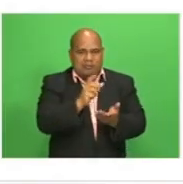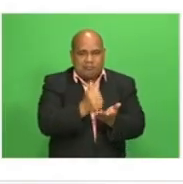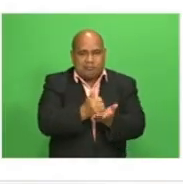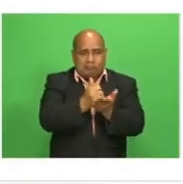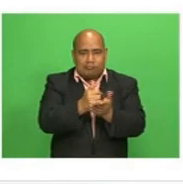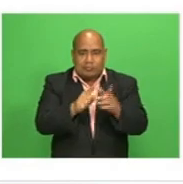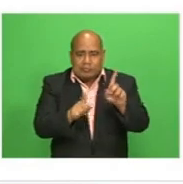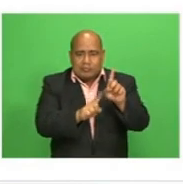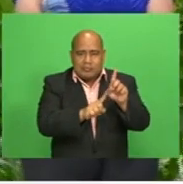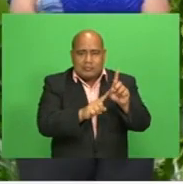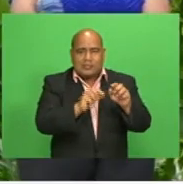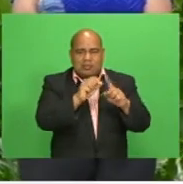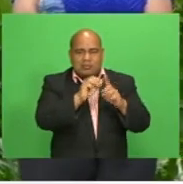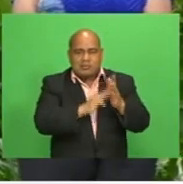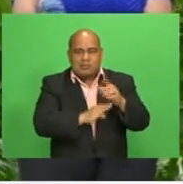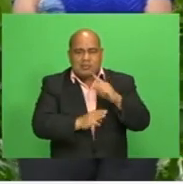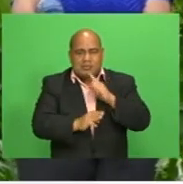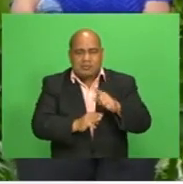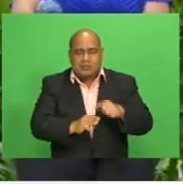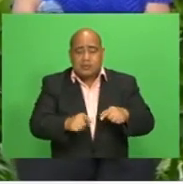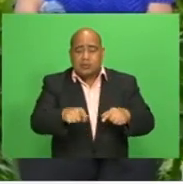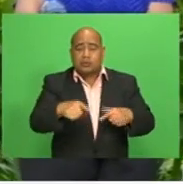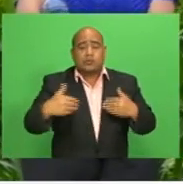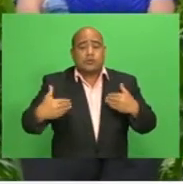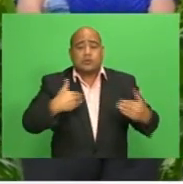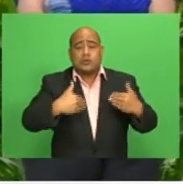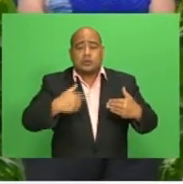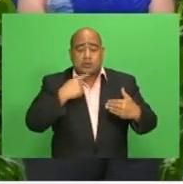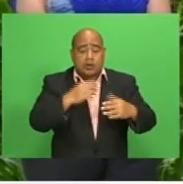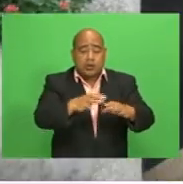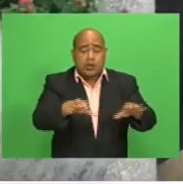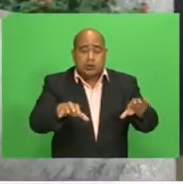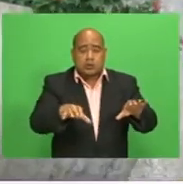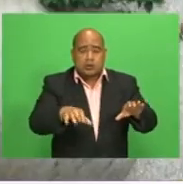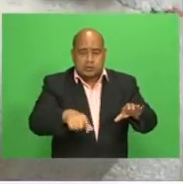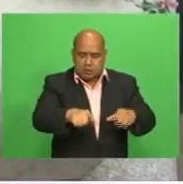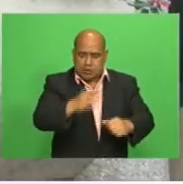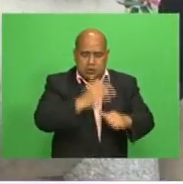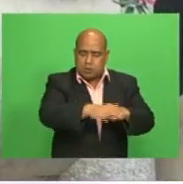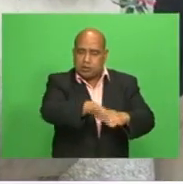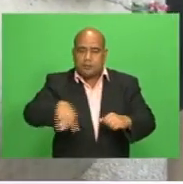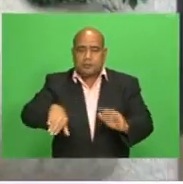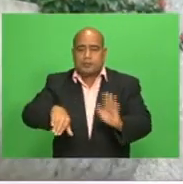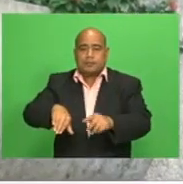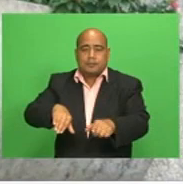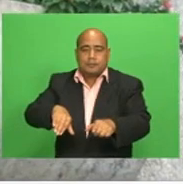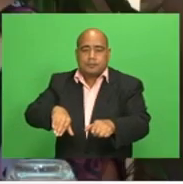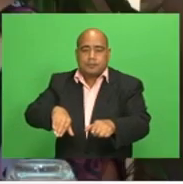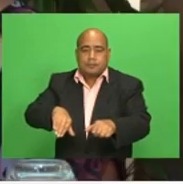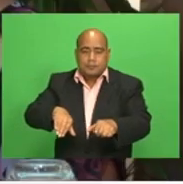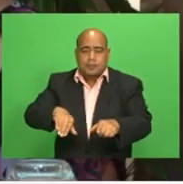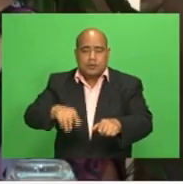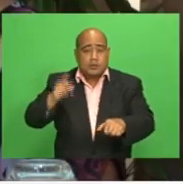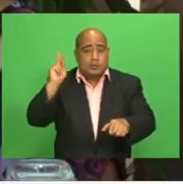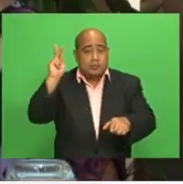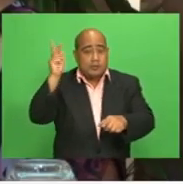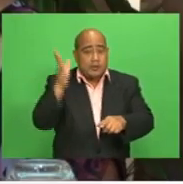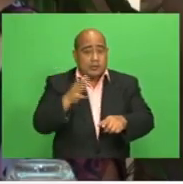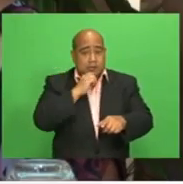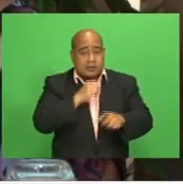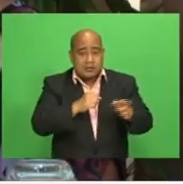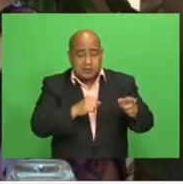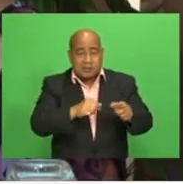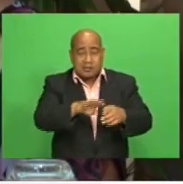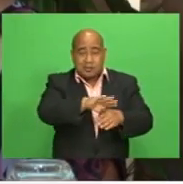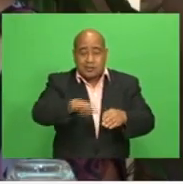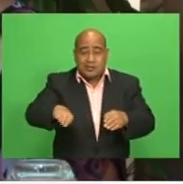Mataafa claims that the USP Council did not suspend Vice-Chancellor Professor Pal Ahluwalia, adding that the suspension was made by an